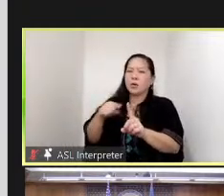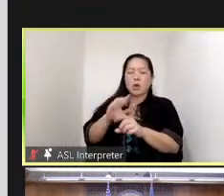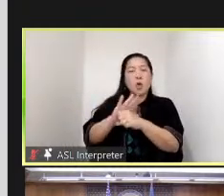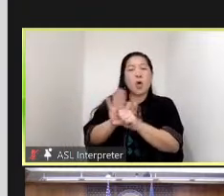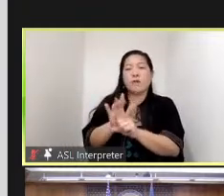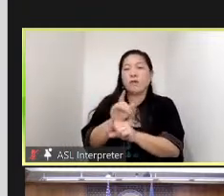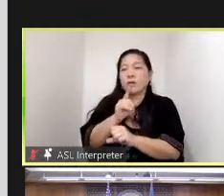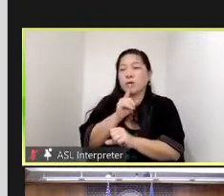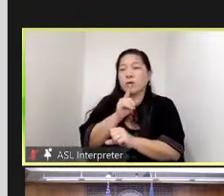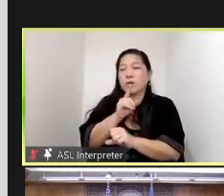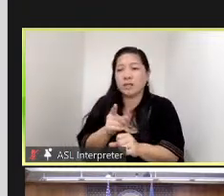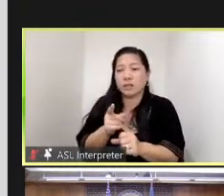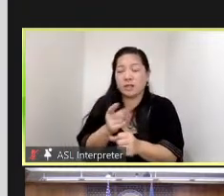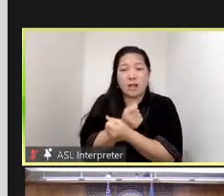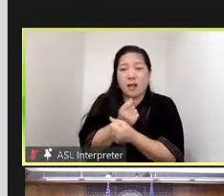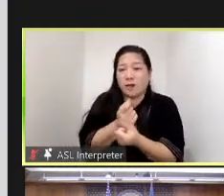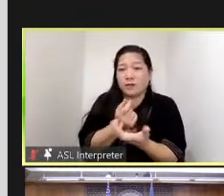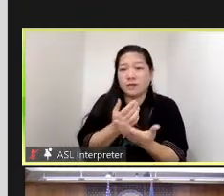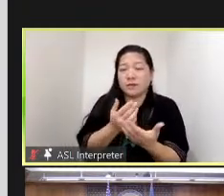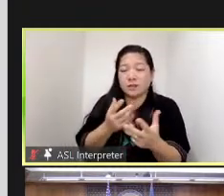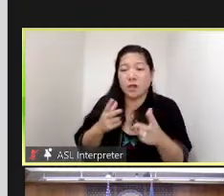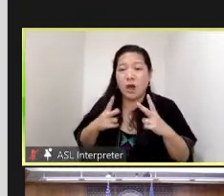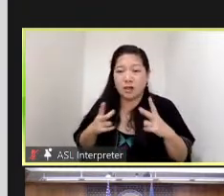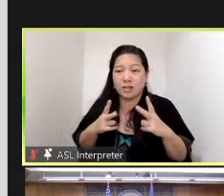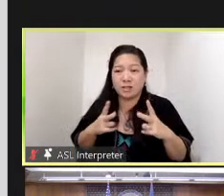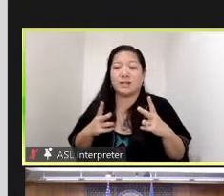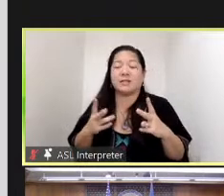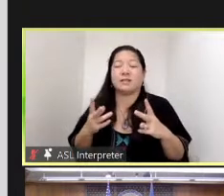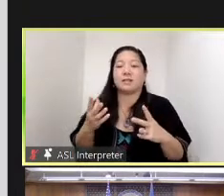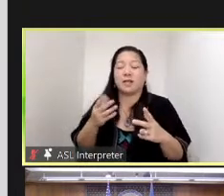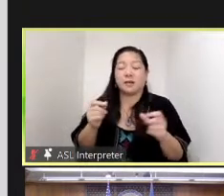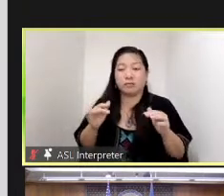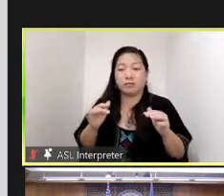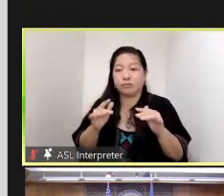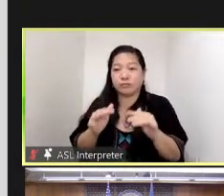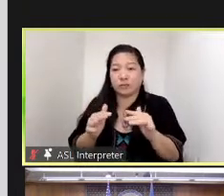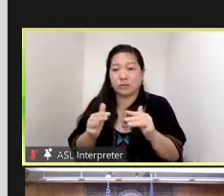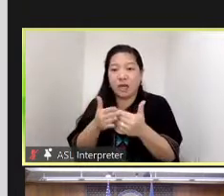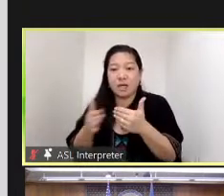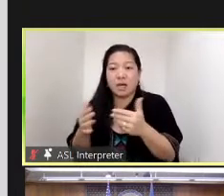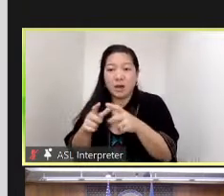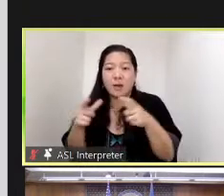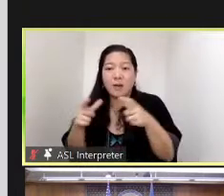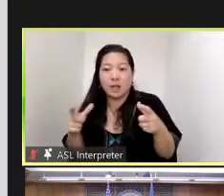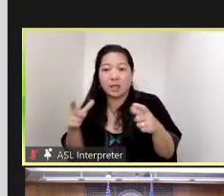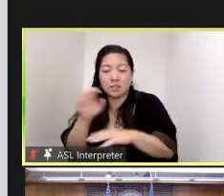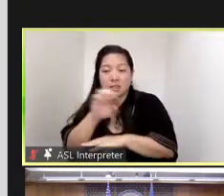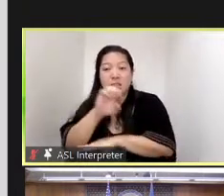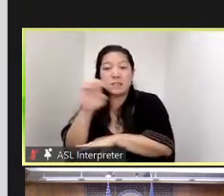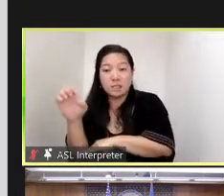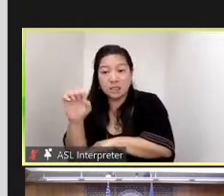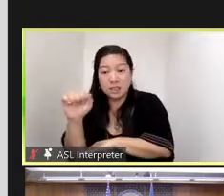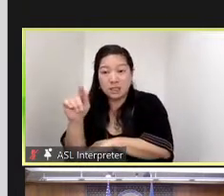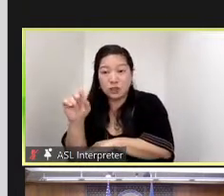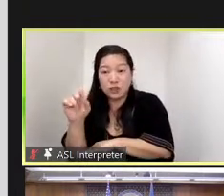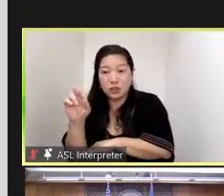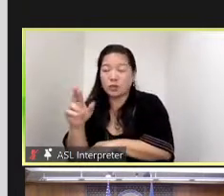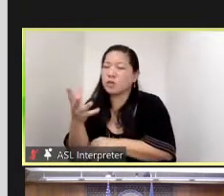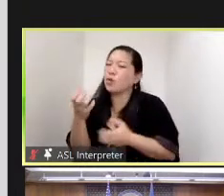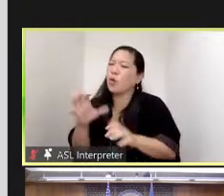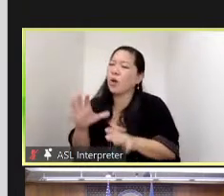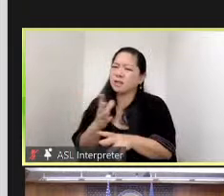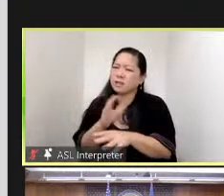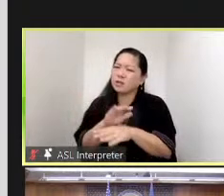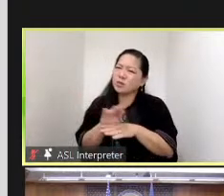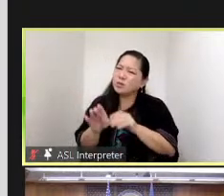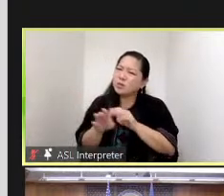are a very holiday loving community. Our next biggest holiday is Easter. And so we don't want to get too comfortable,